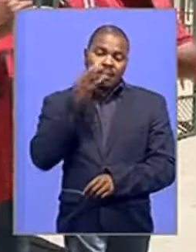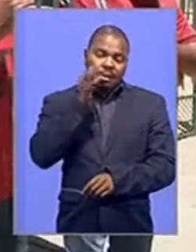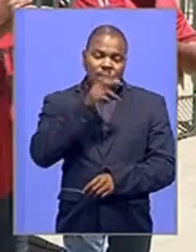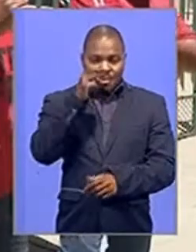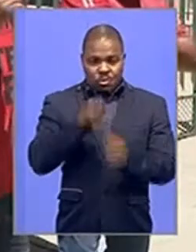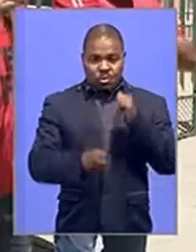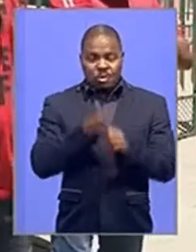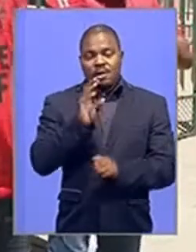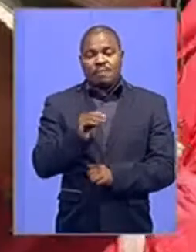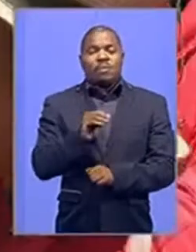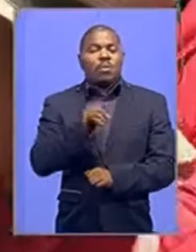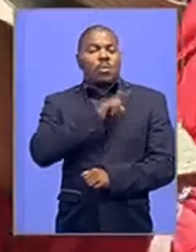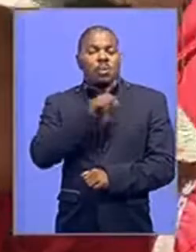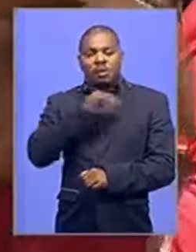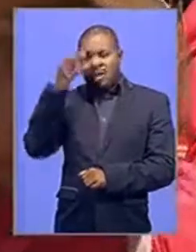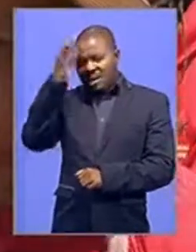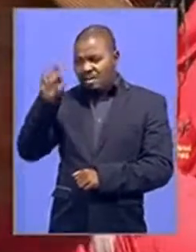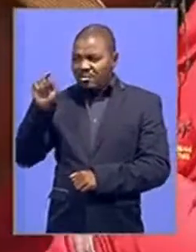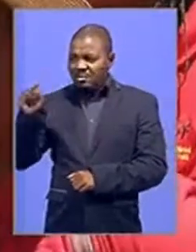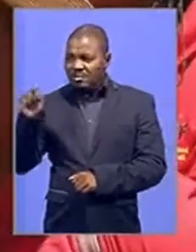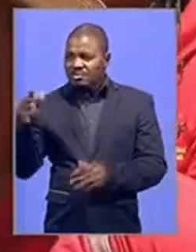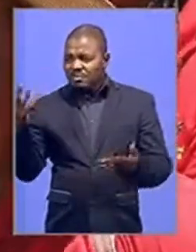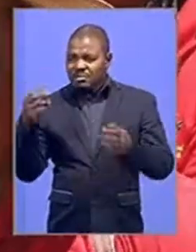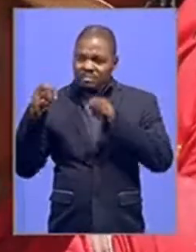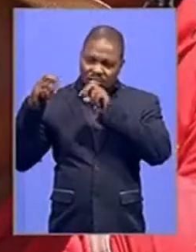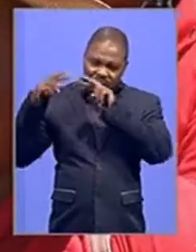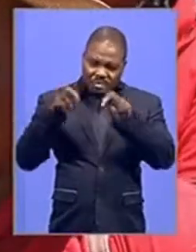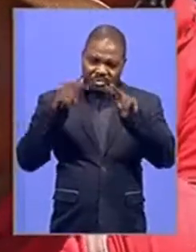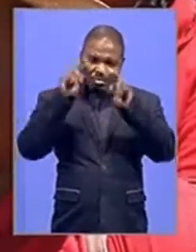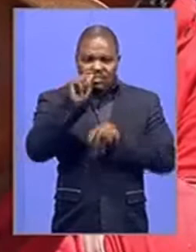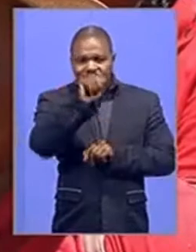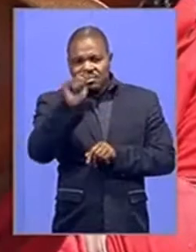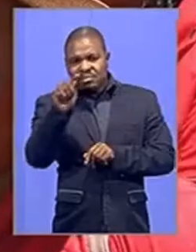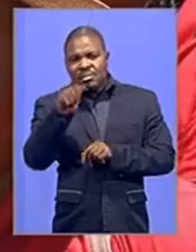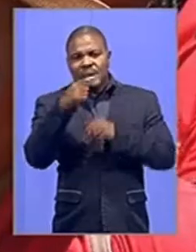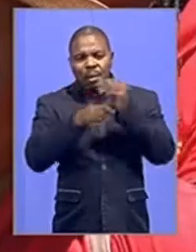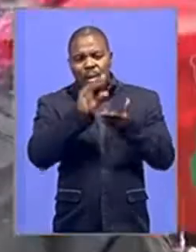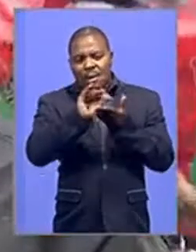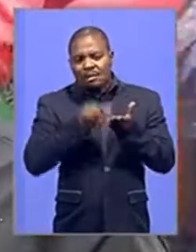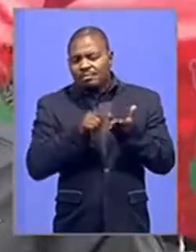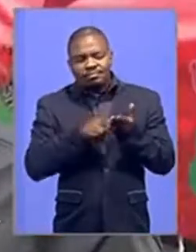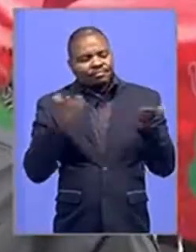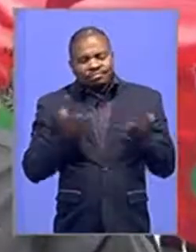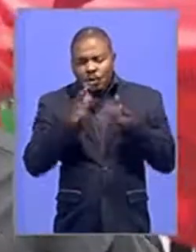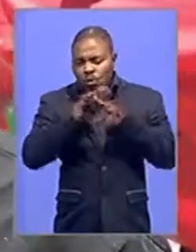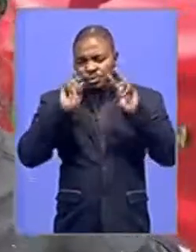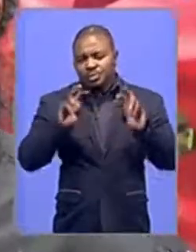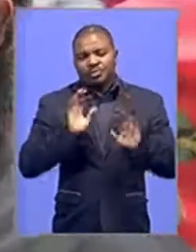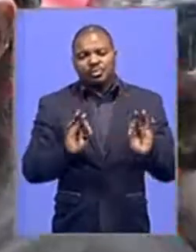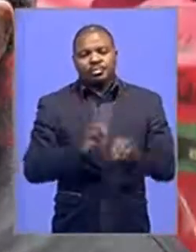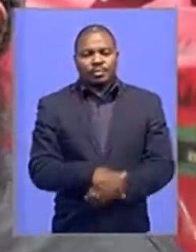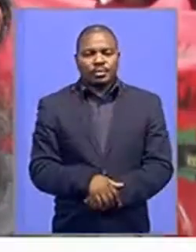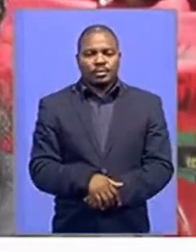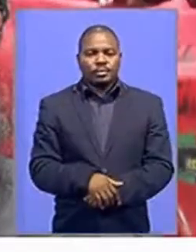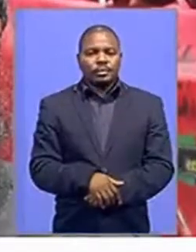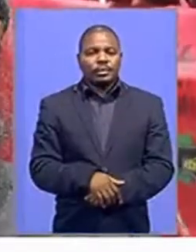bothata ka mokgwa o puso e samaganang ka teng le dipatlisiso tsa badiri tse di ka ga madi ano. So the issue here is about the